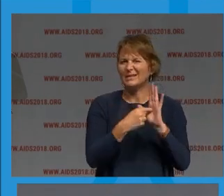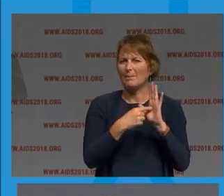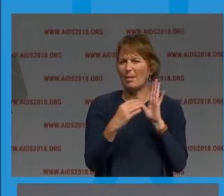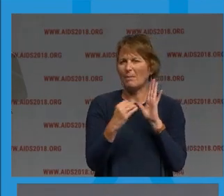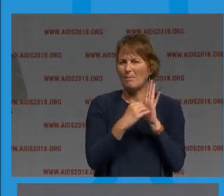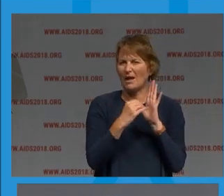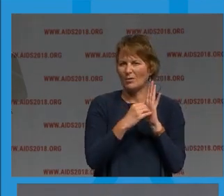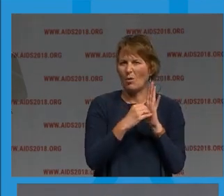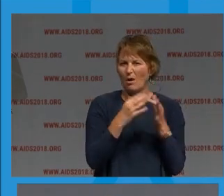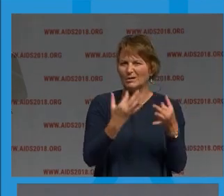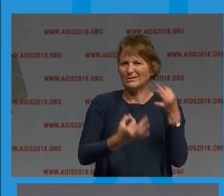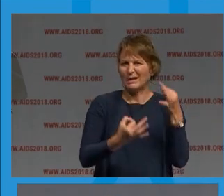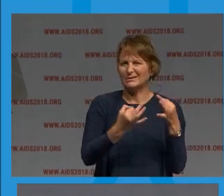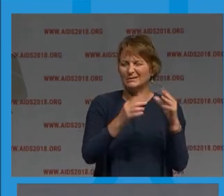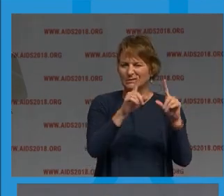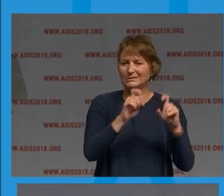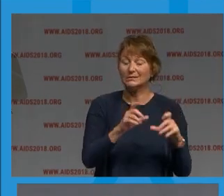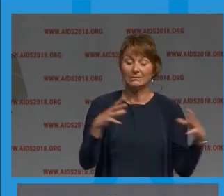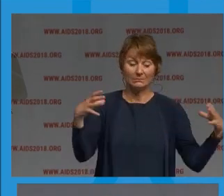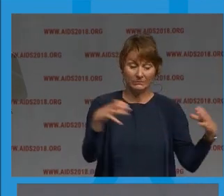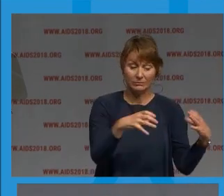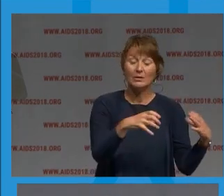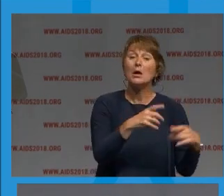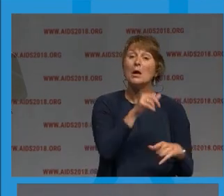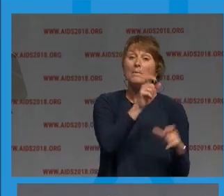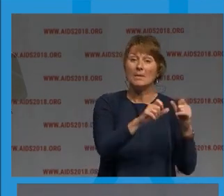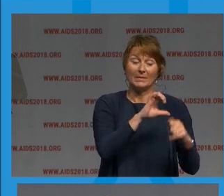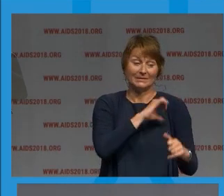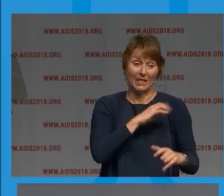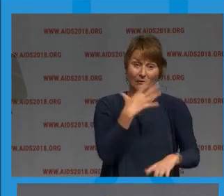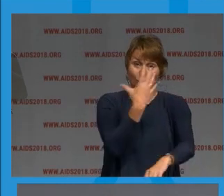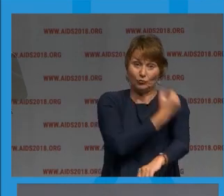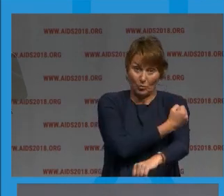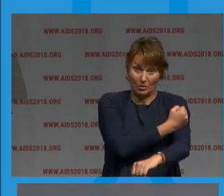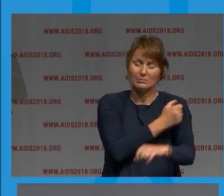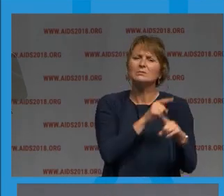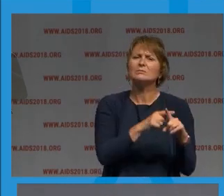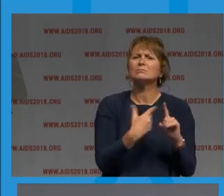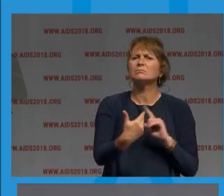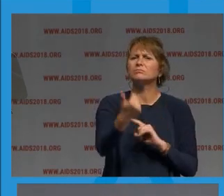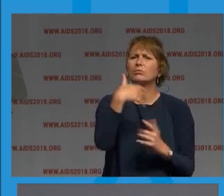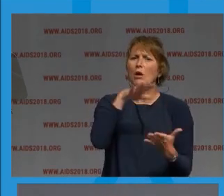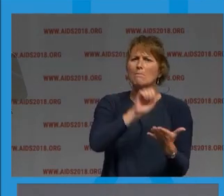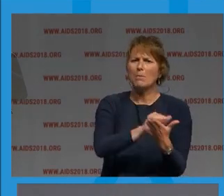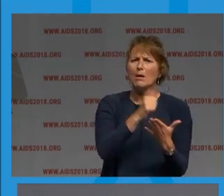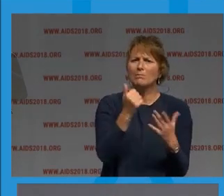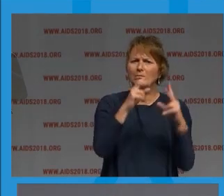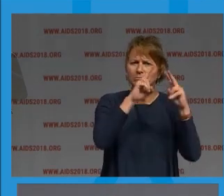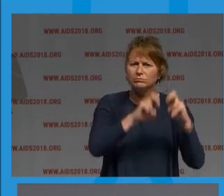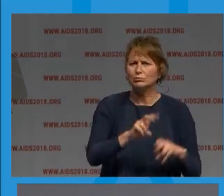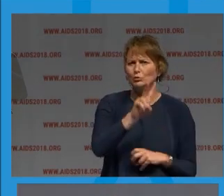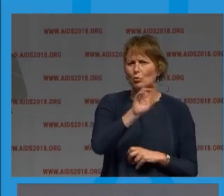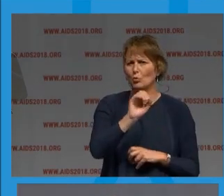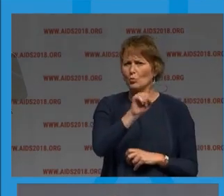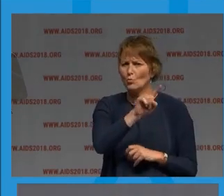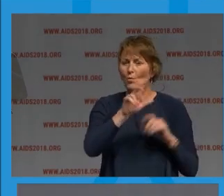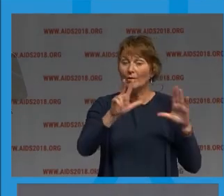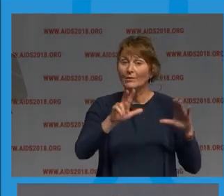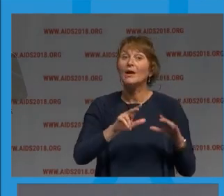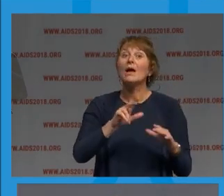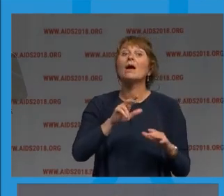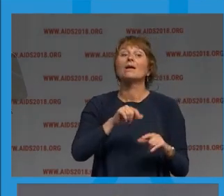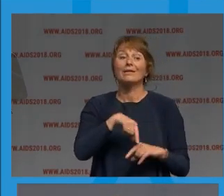of prospectively followed people who inject drugs, published in 2013, demonstrated 70% reduction of